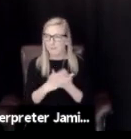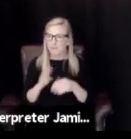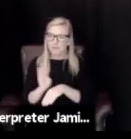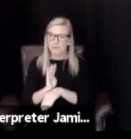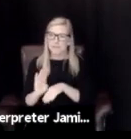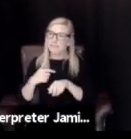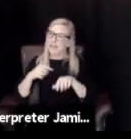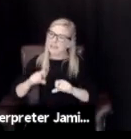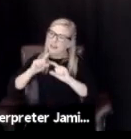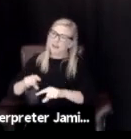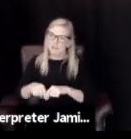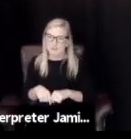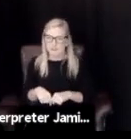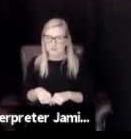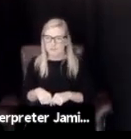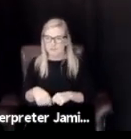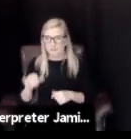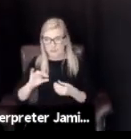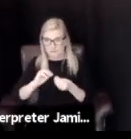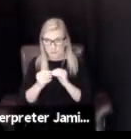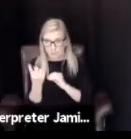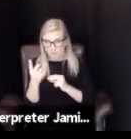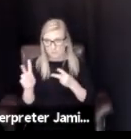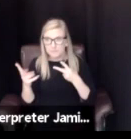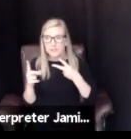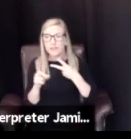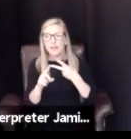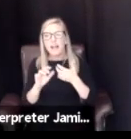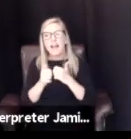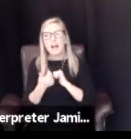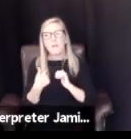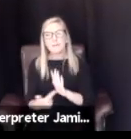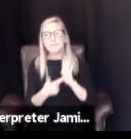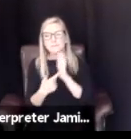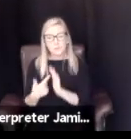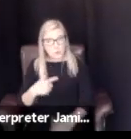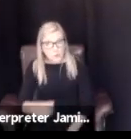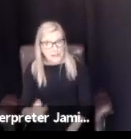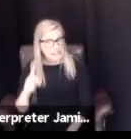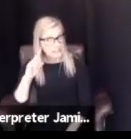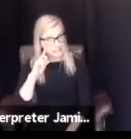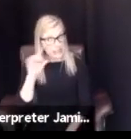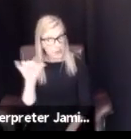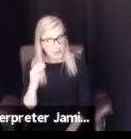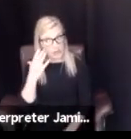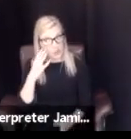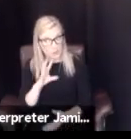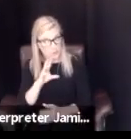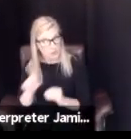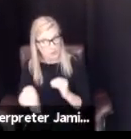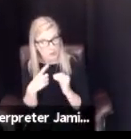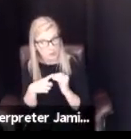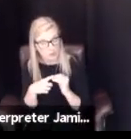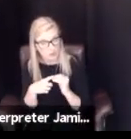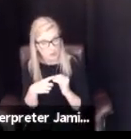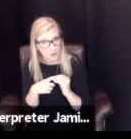right? So that's number one. Number two, how am I presenting? Do I sound like I know what I'm talking about? Or do I, when